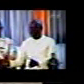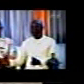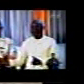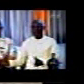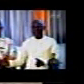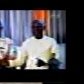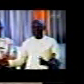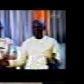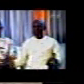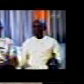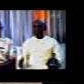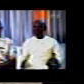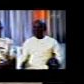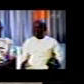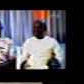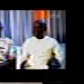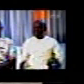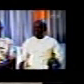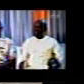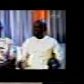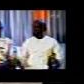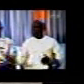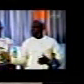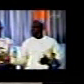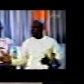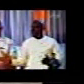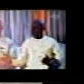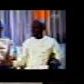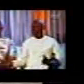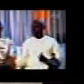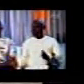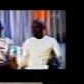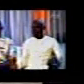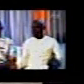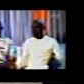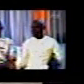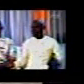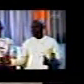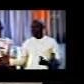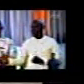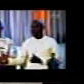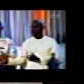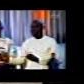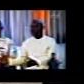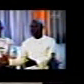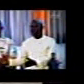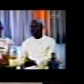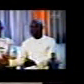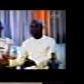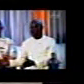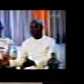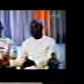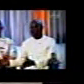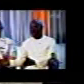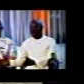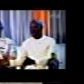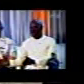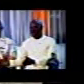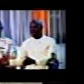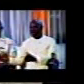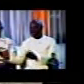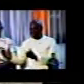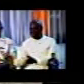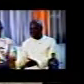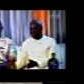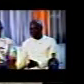the plan of the enemy that fell in the name of Jesus. Lord, baptize me, the spirit of discernment. Oh